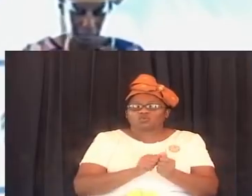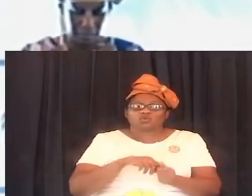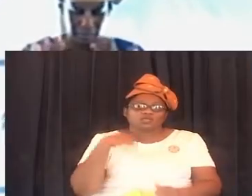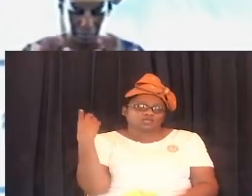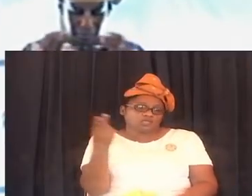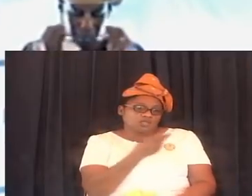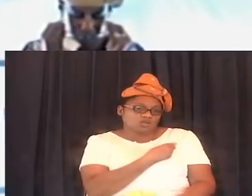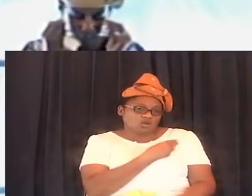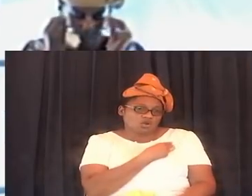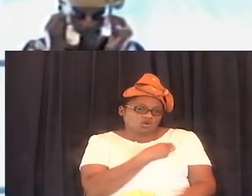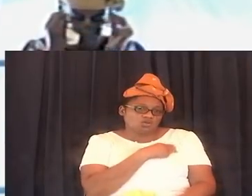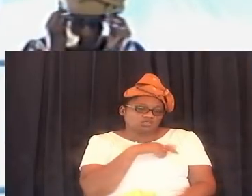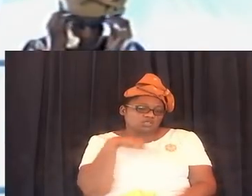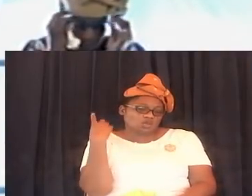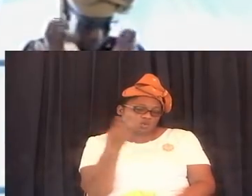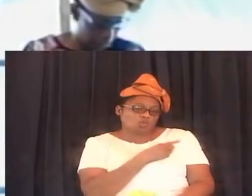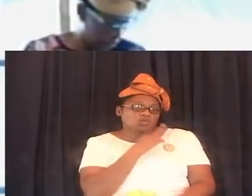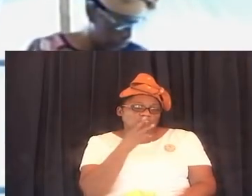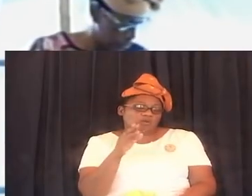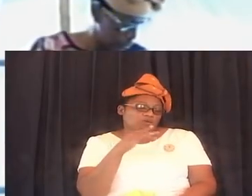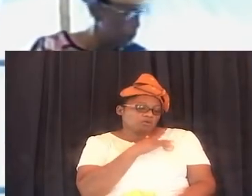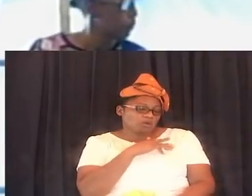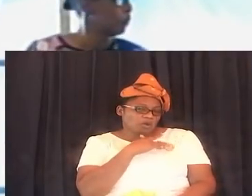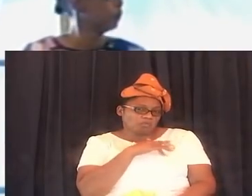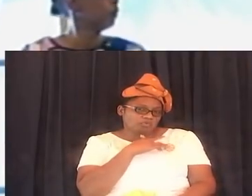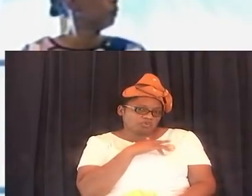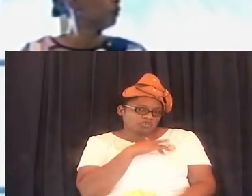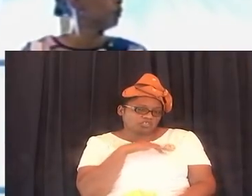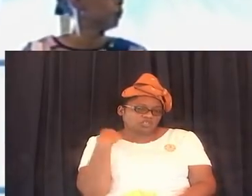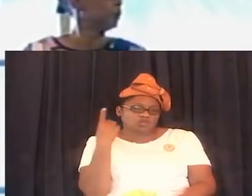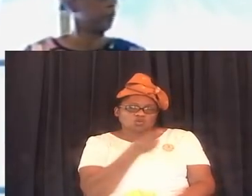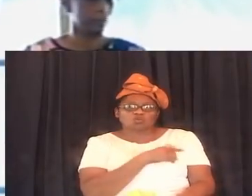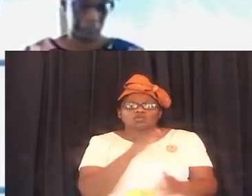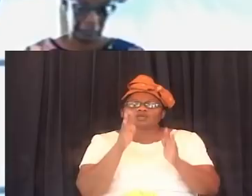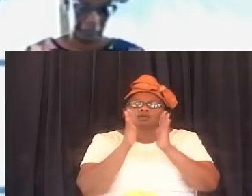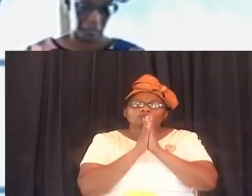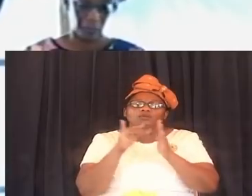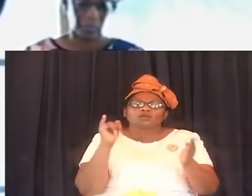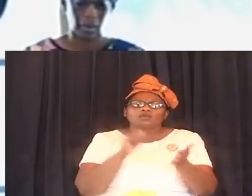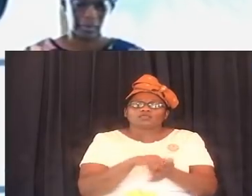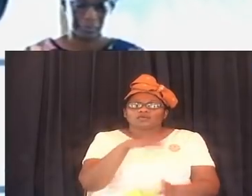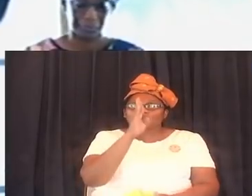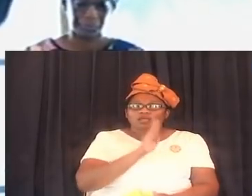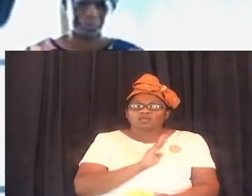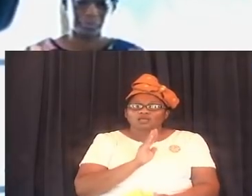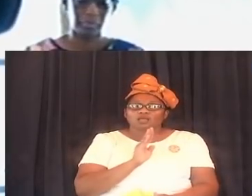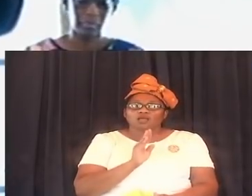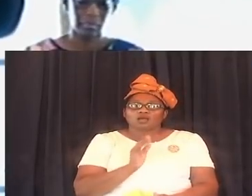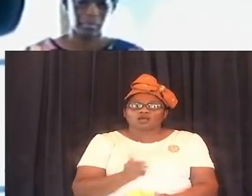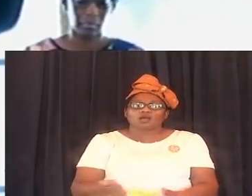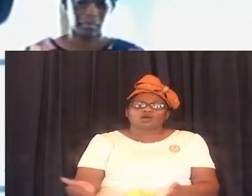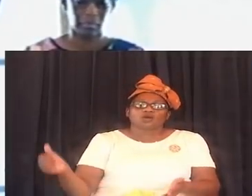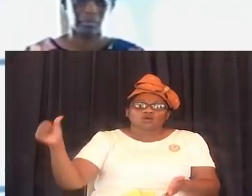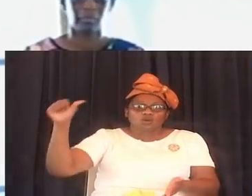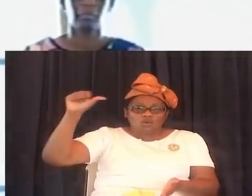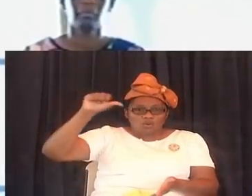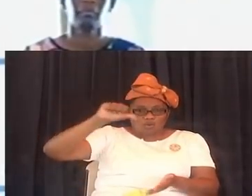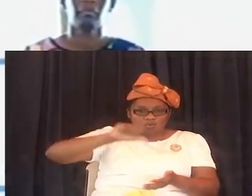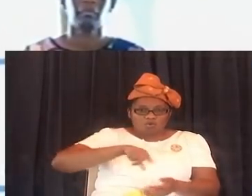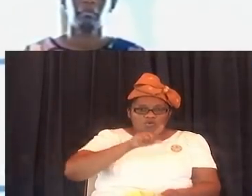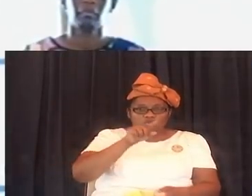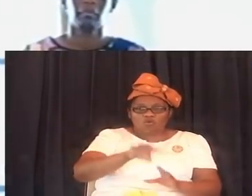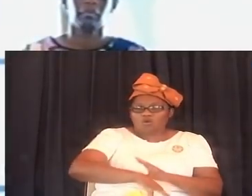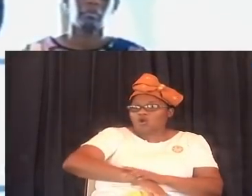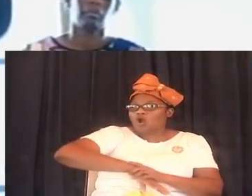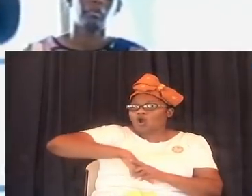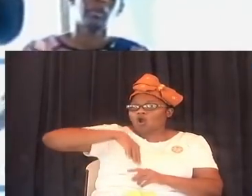for that, we are appreciative, and we pray that God will pour you out a blessing. Amen. Lift your hands and worship the